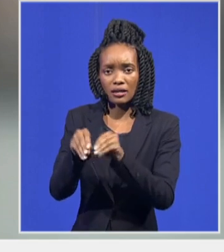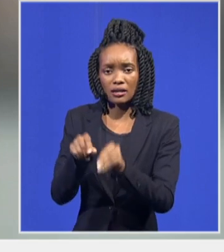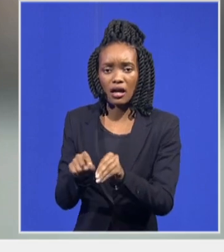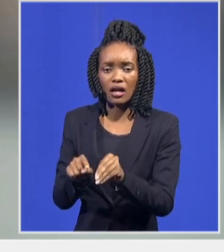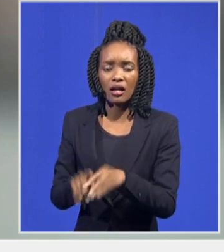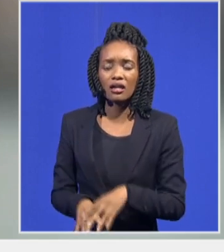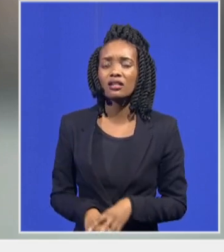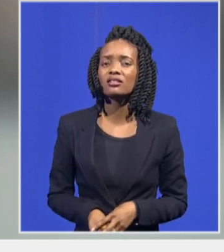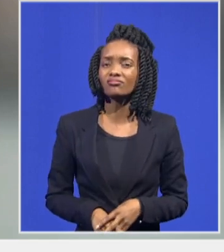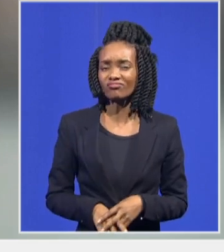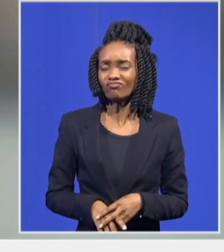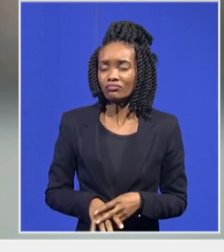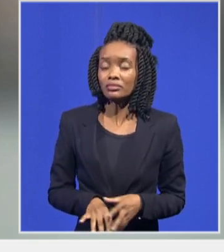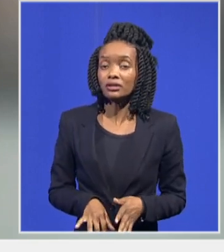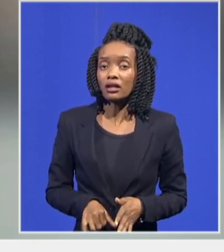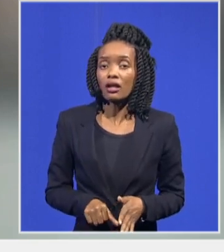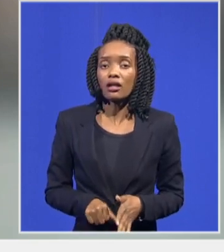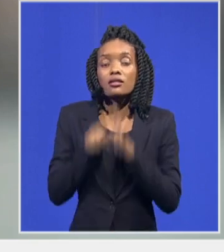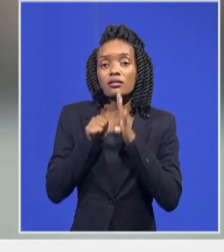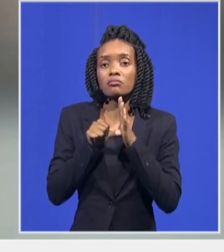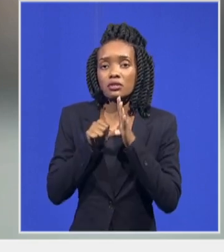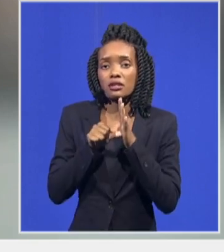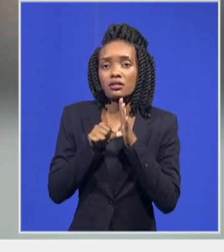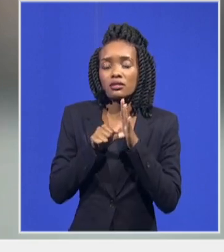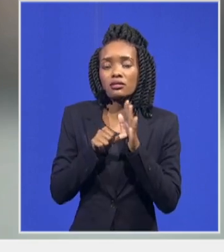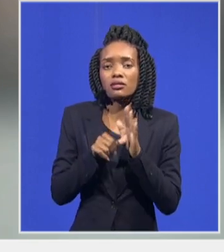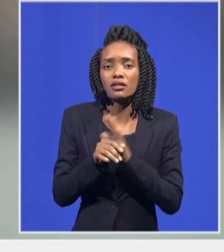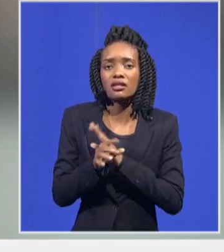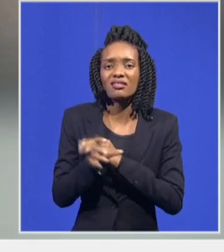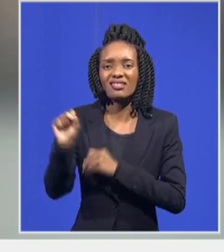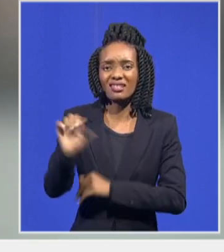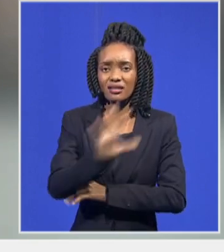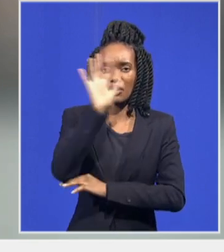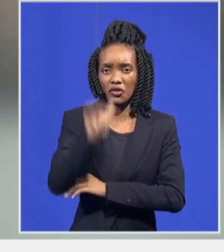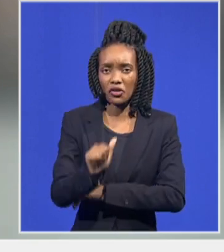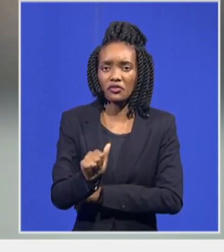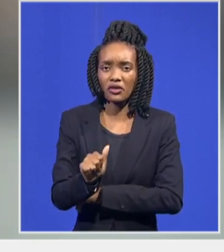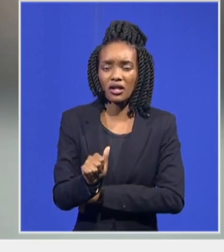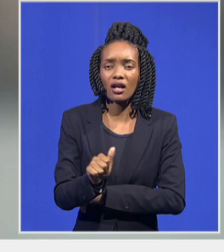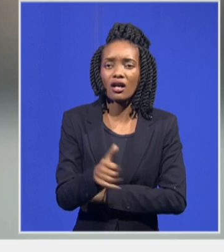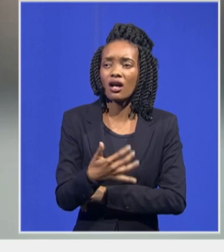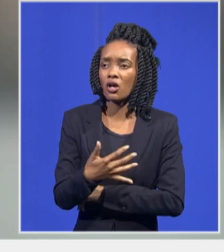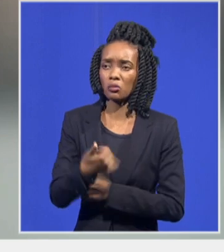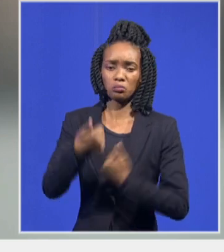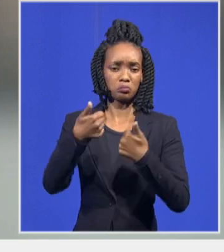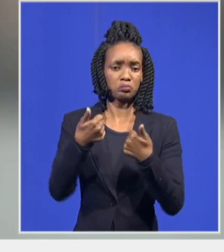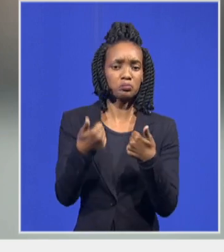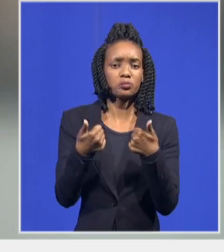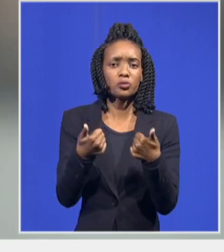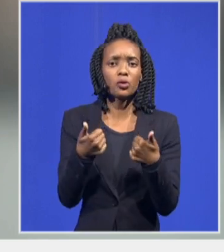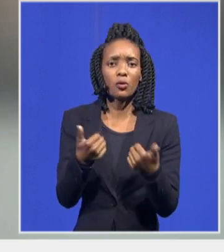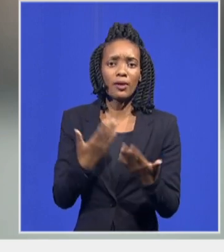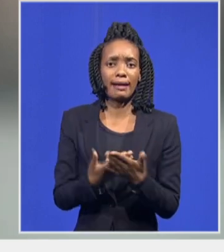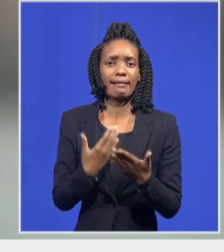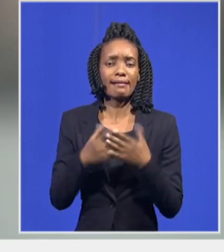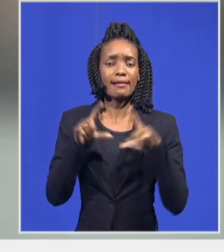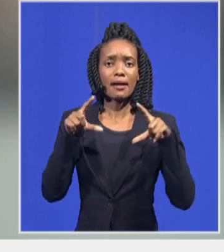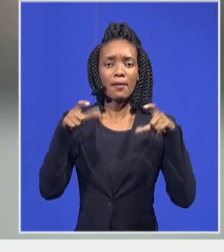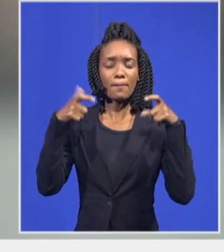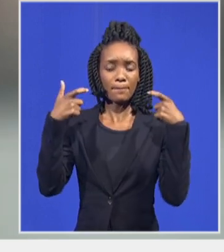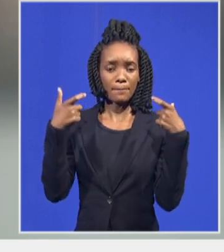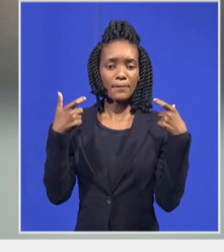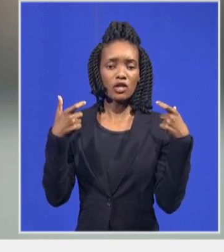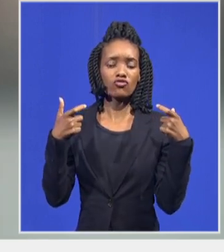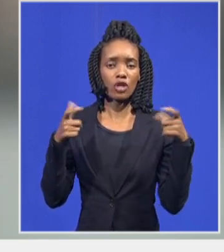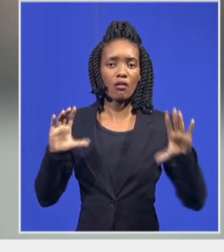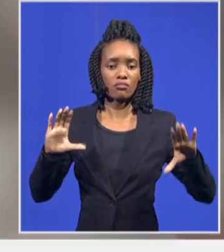And significantly, it's got, South Africa is well placed to make it into a major economic sector going forward.